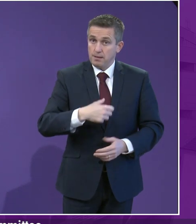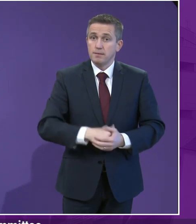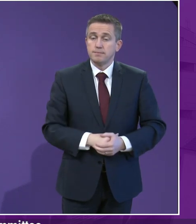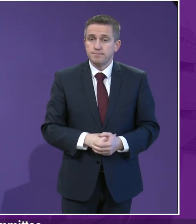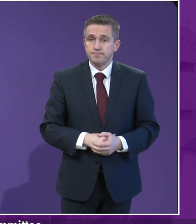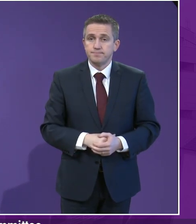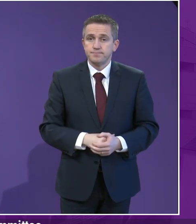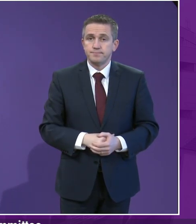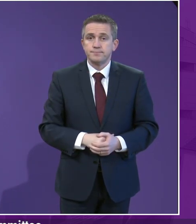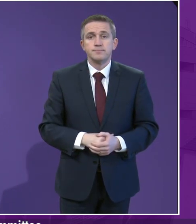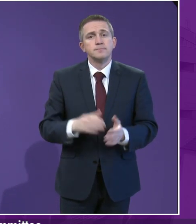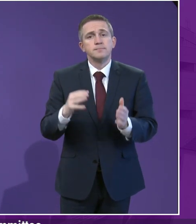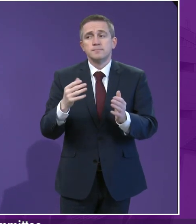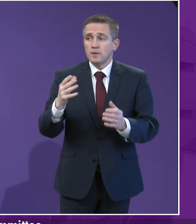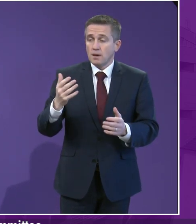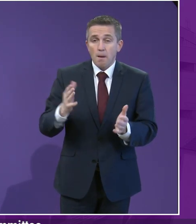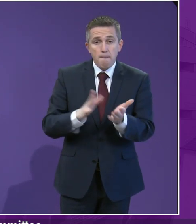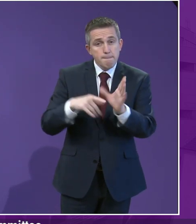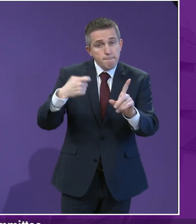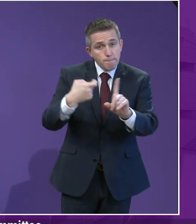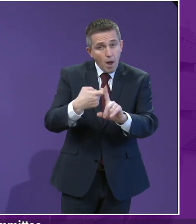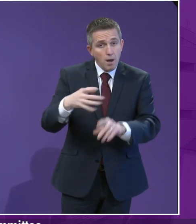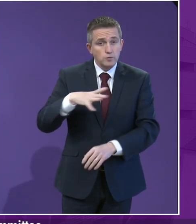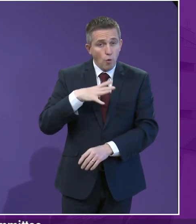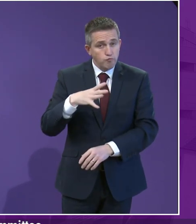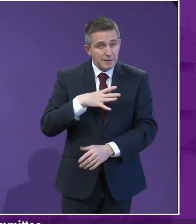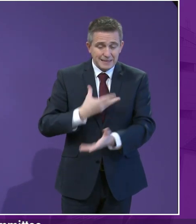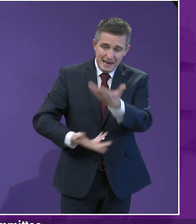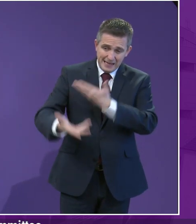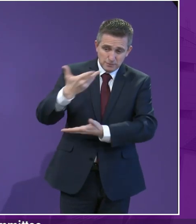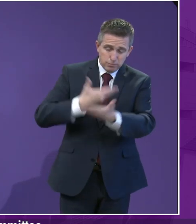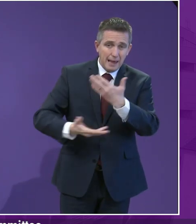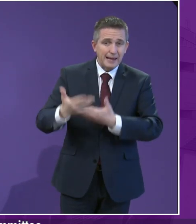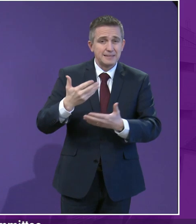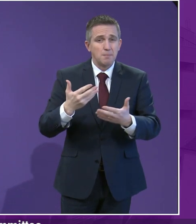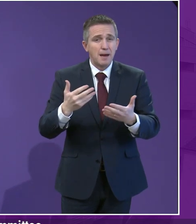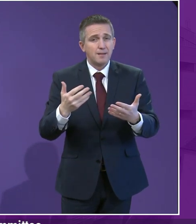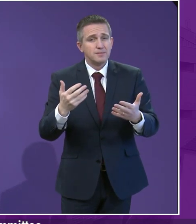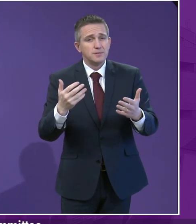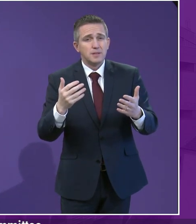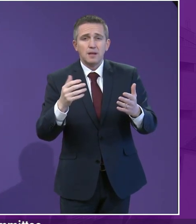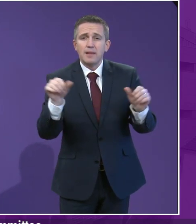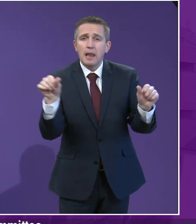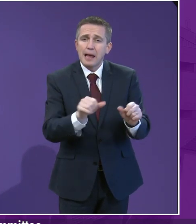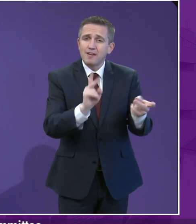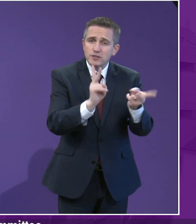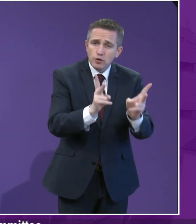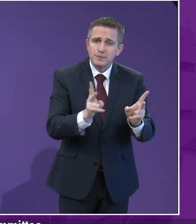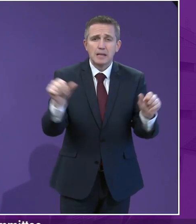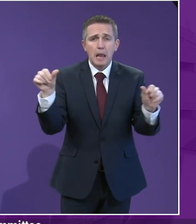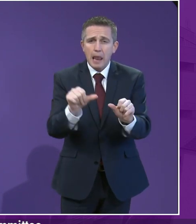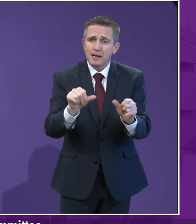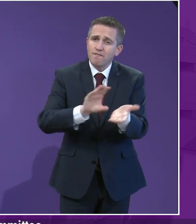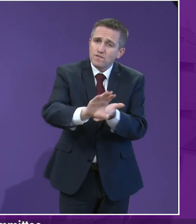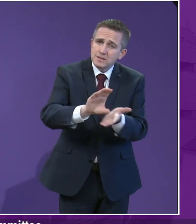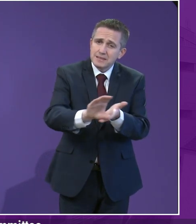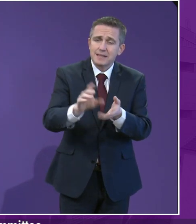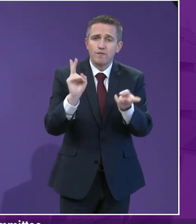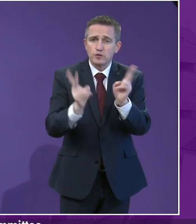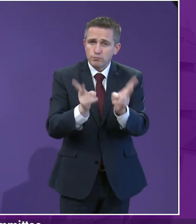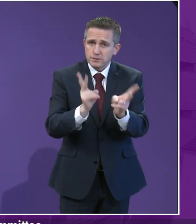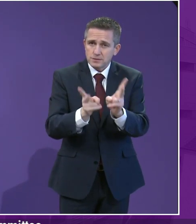applied in the same way at every institution. And I think if we could widen what students could access through that fund,